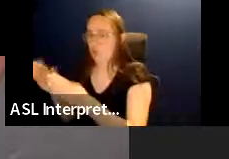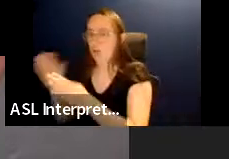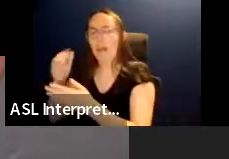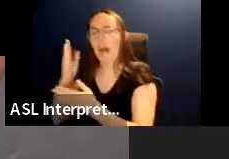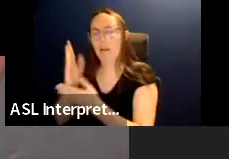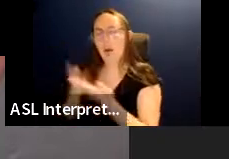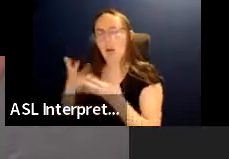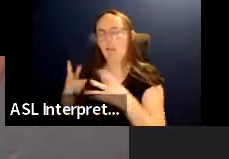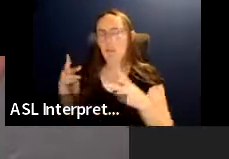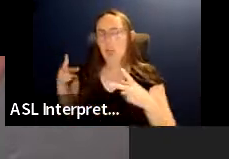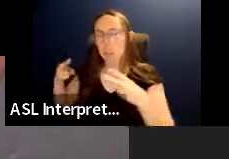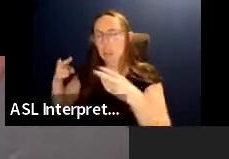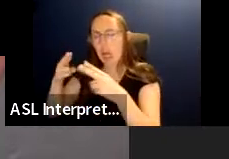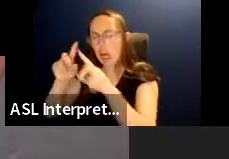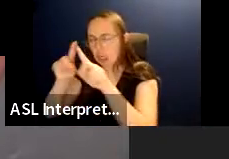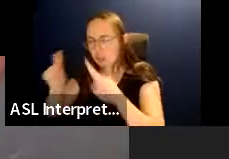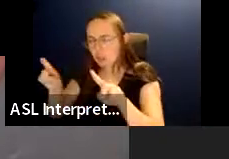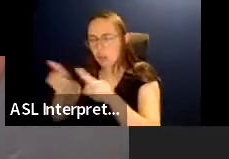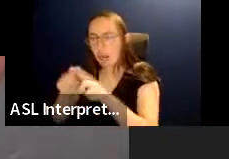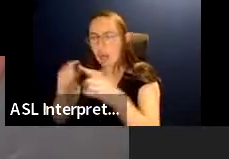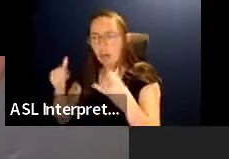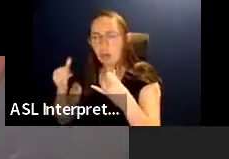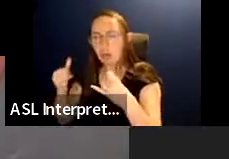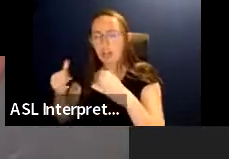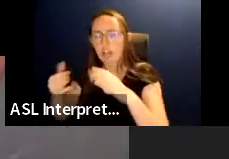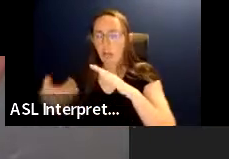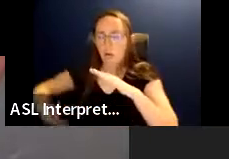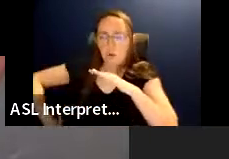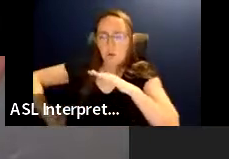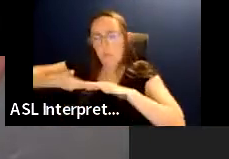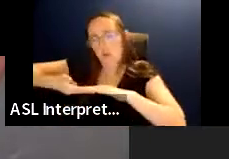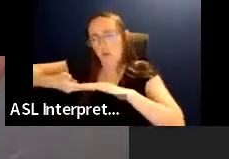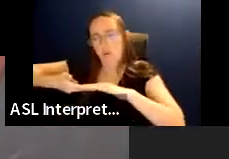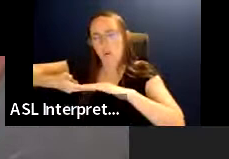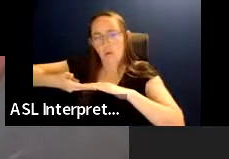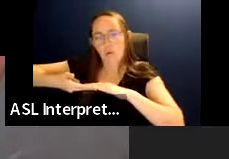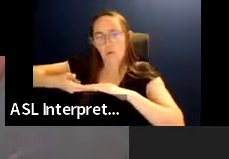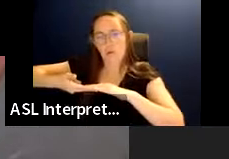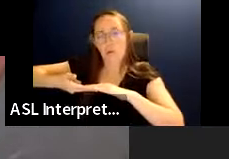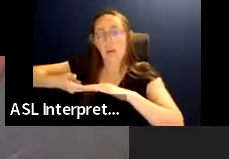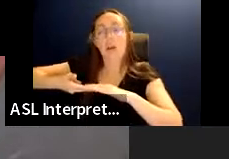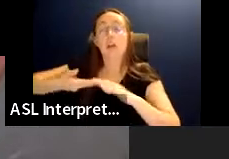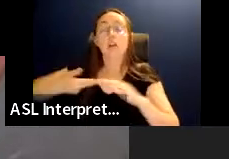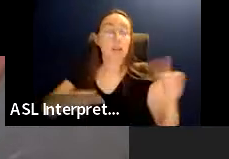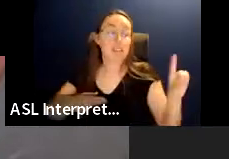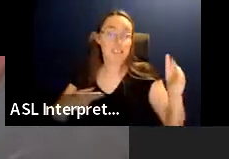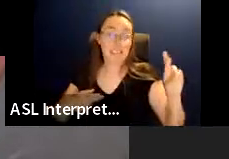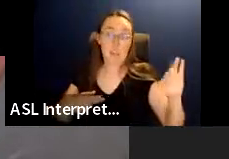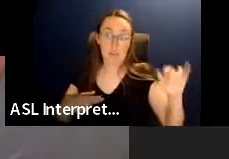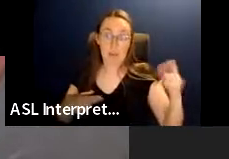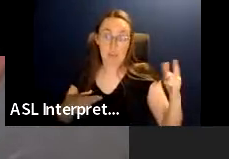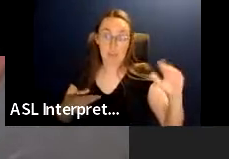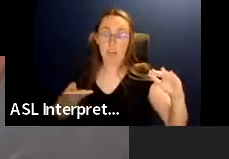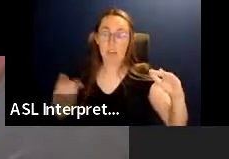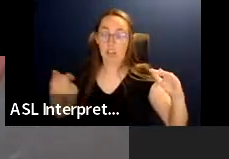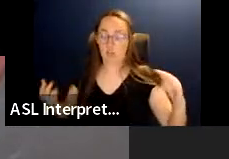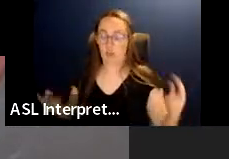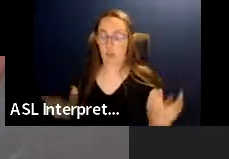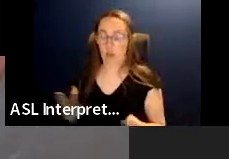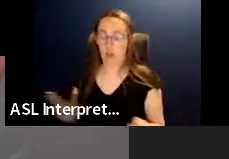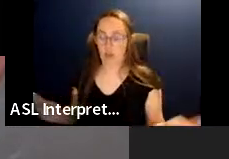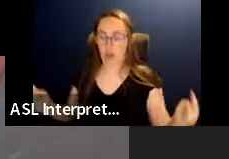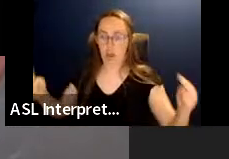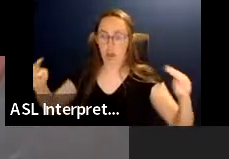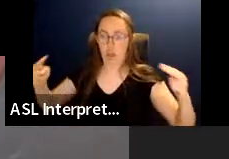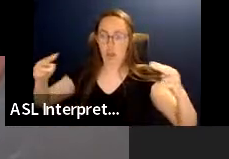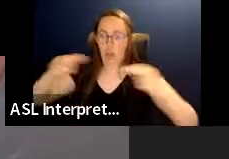the corner on, that's our closure. That's a piece that's going to slide through that D-ring. And don't worry, like